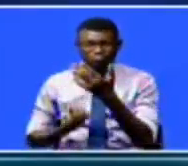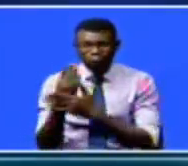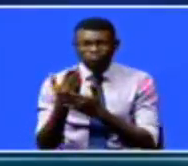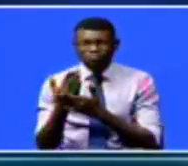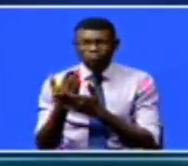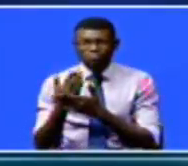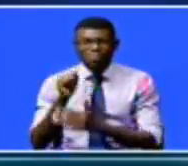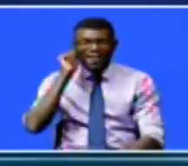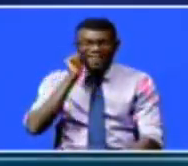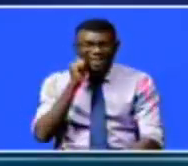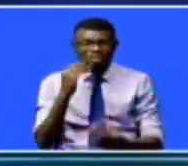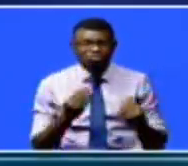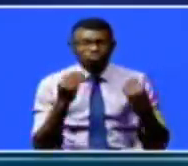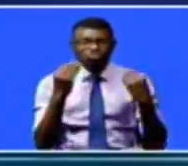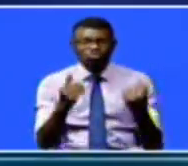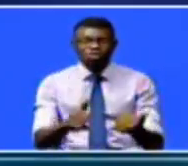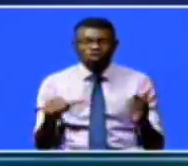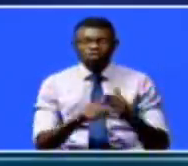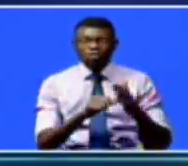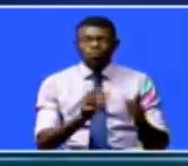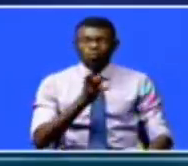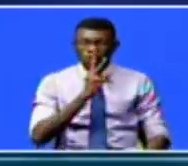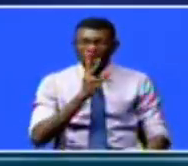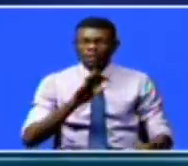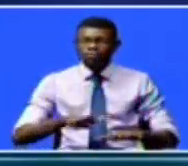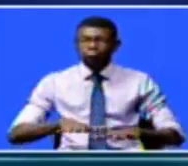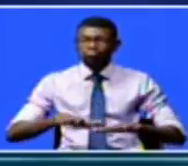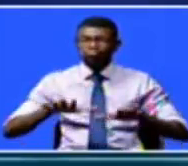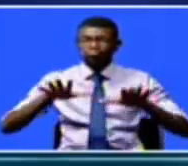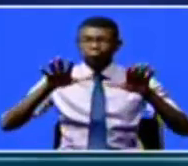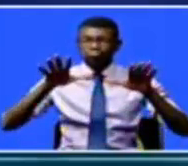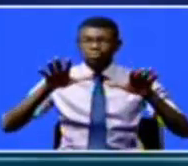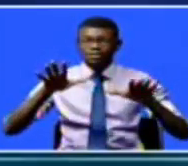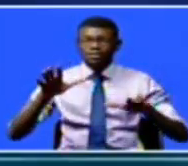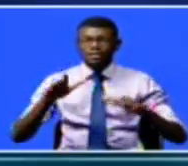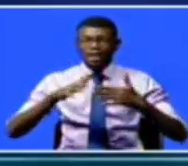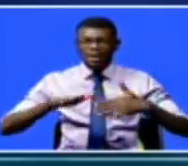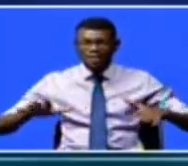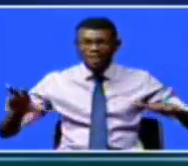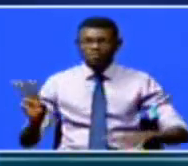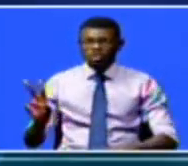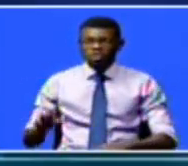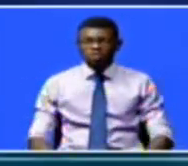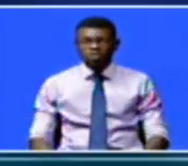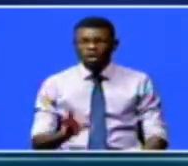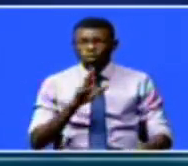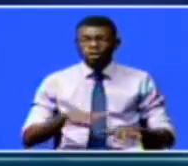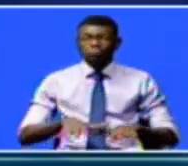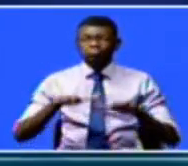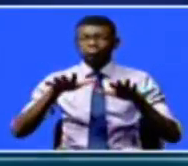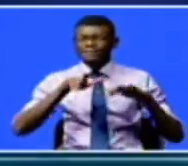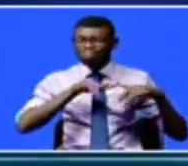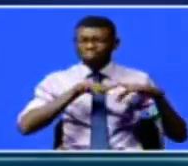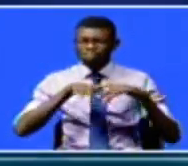ili kushughulikia maji ya ziada kutoka katika Ziwa Victoria. On the other hand, the overflow we must have